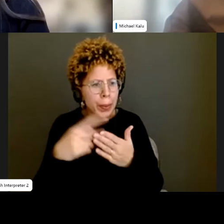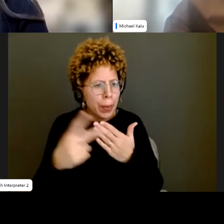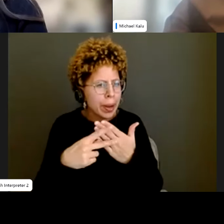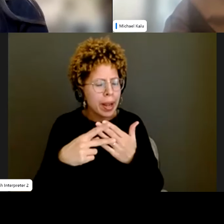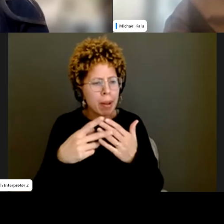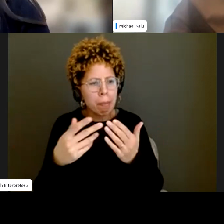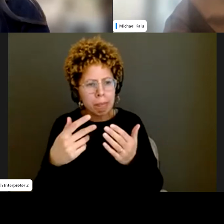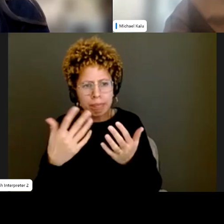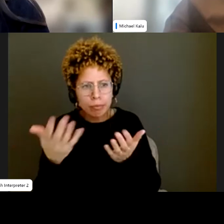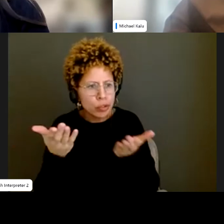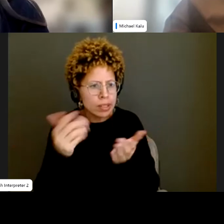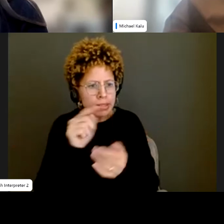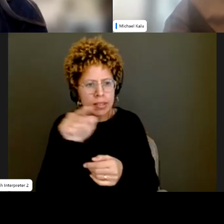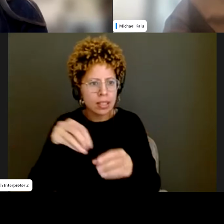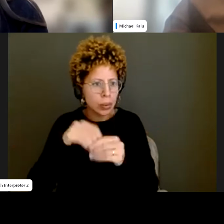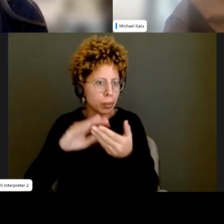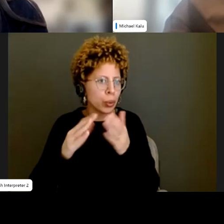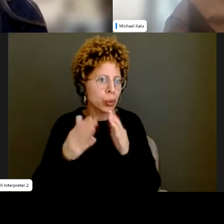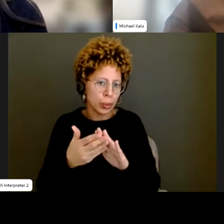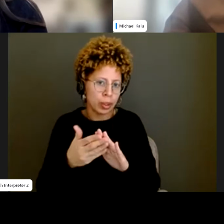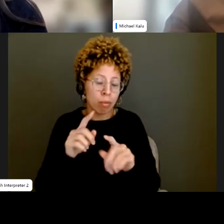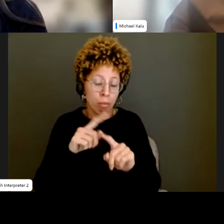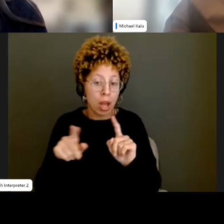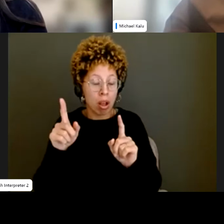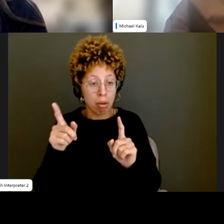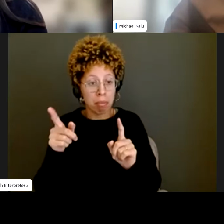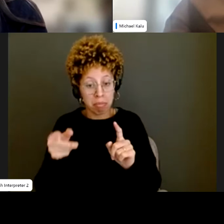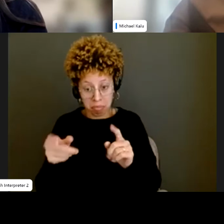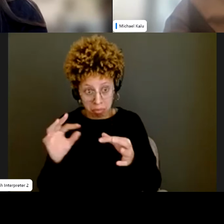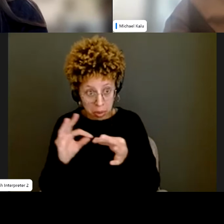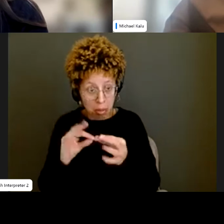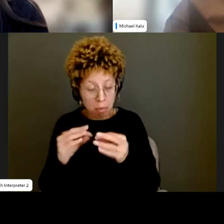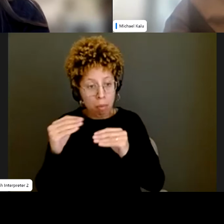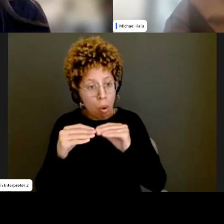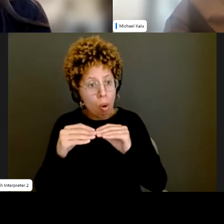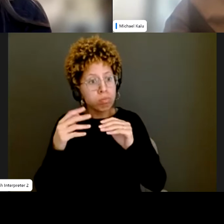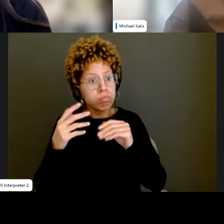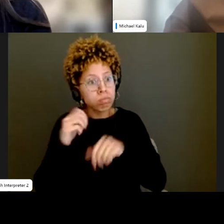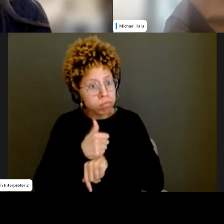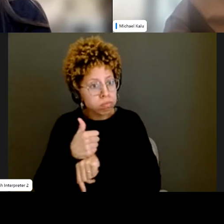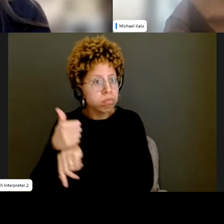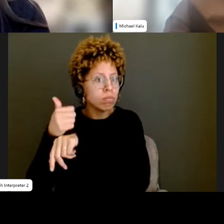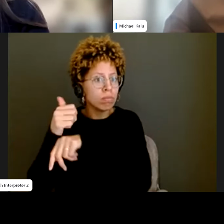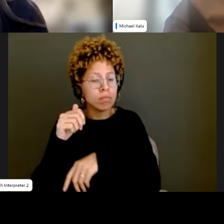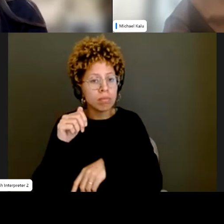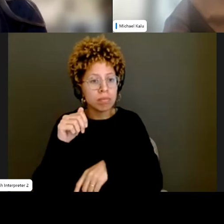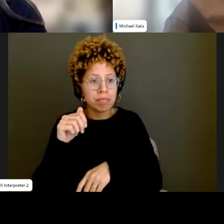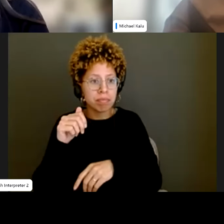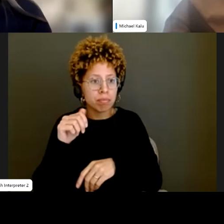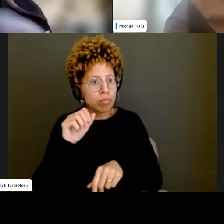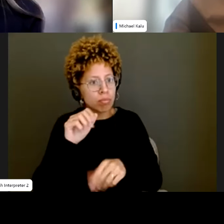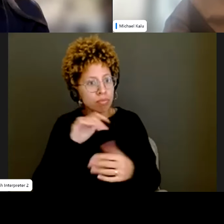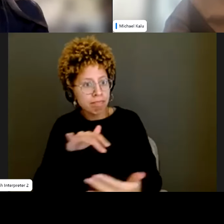in the community. So, and it's nice to hear that there are more more work being done at the universities to